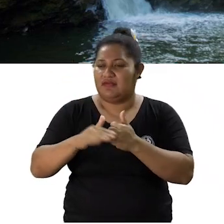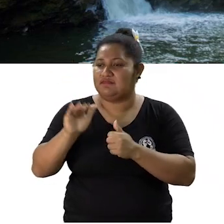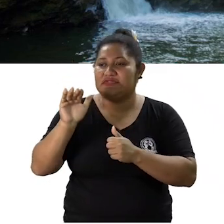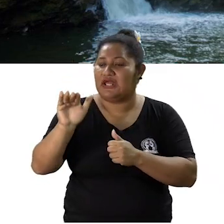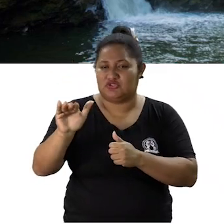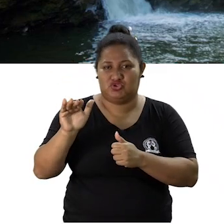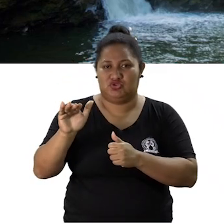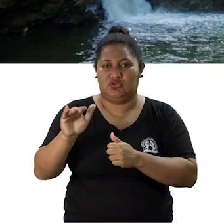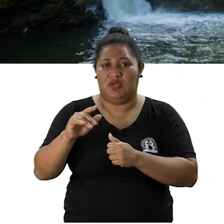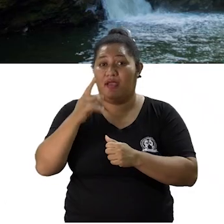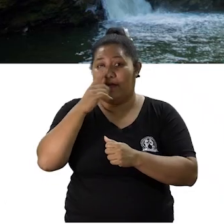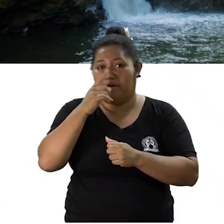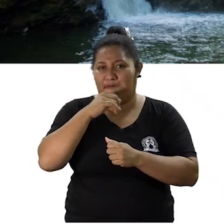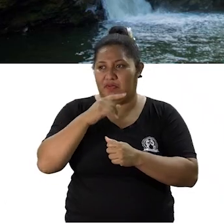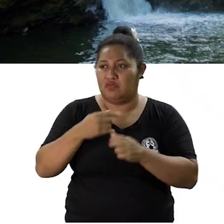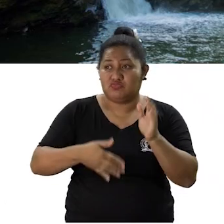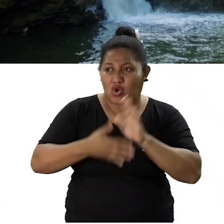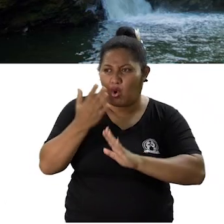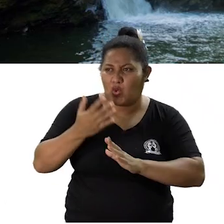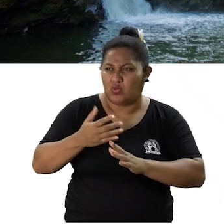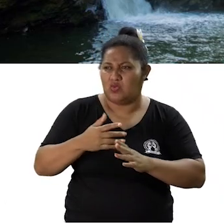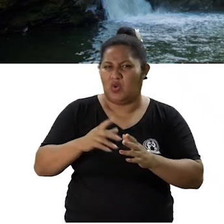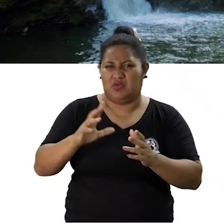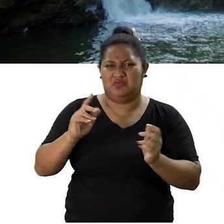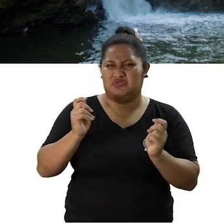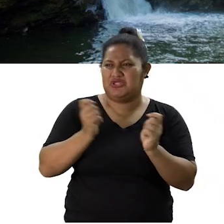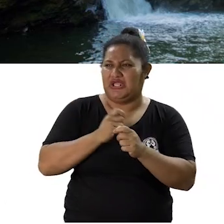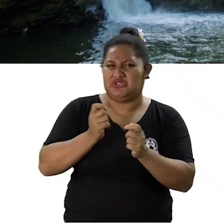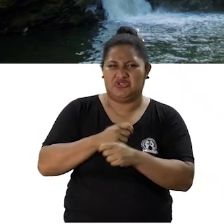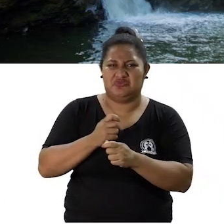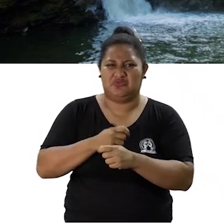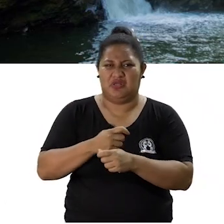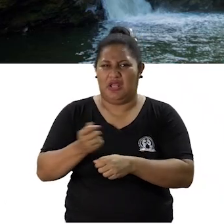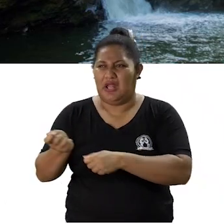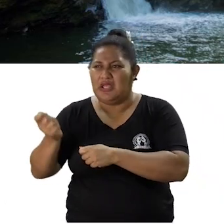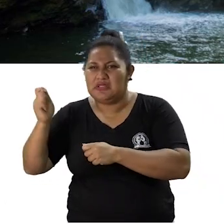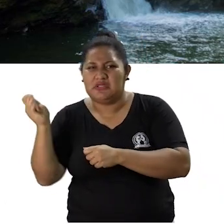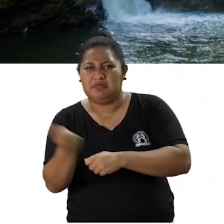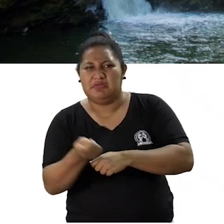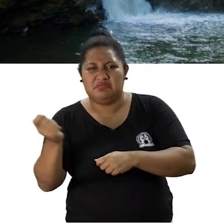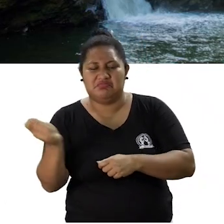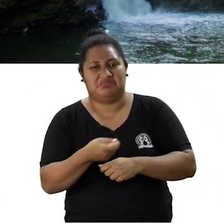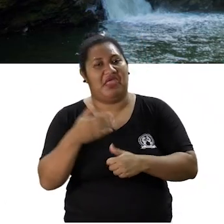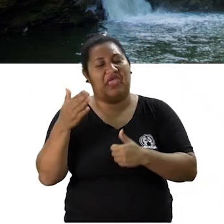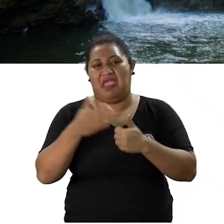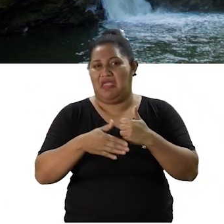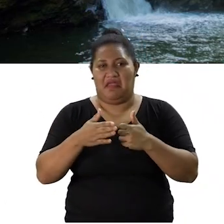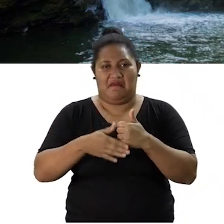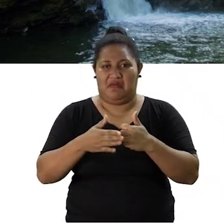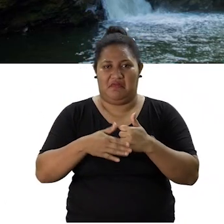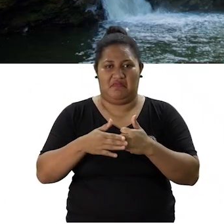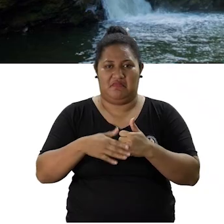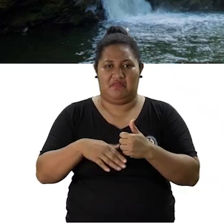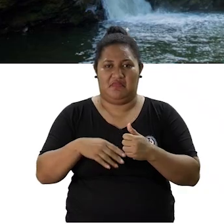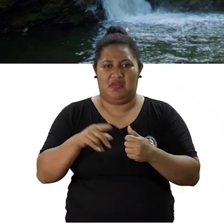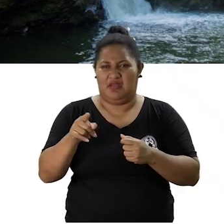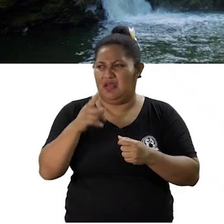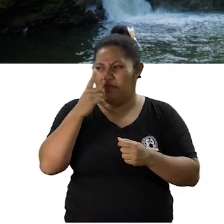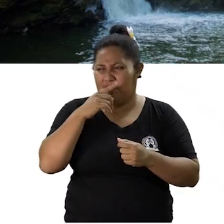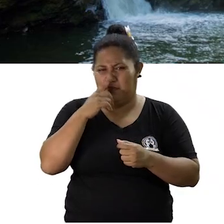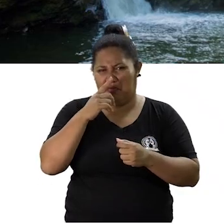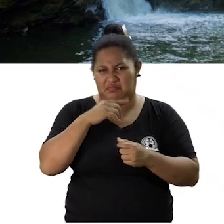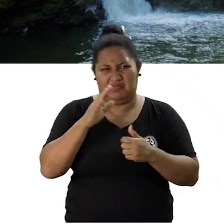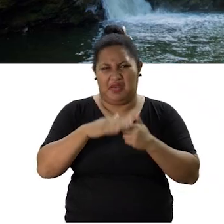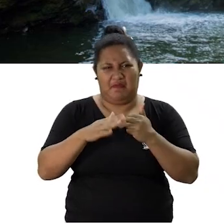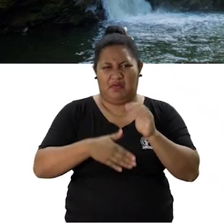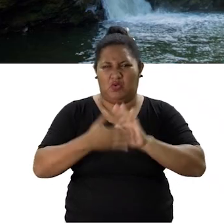human impacts or changes. No vaenga ni o se o manga se ono o ia le ia